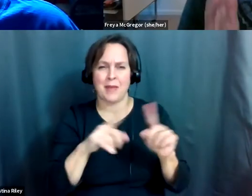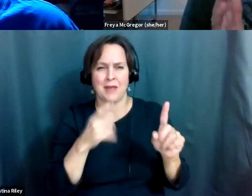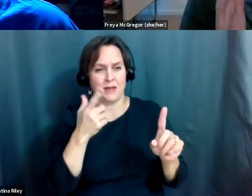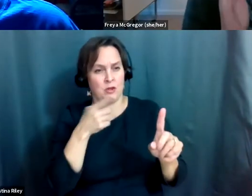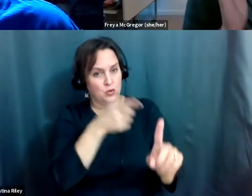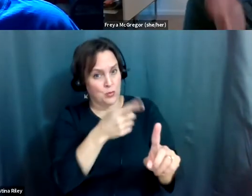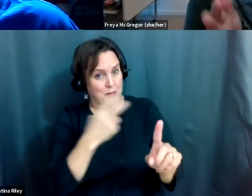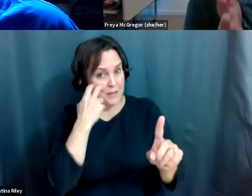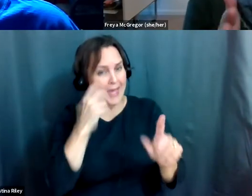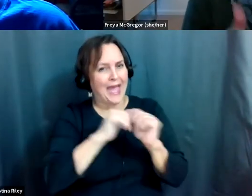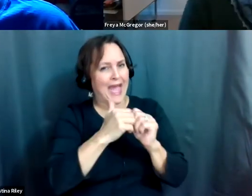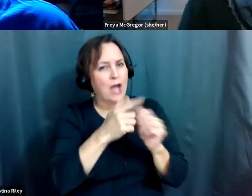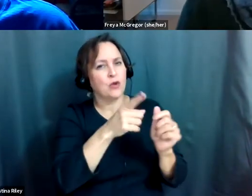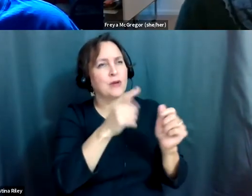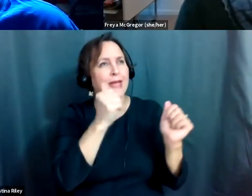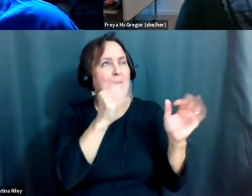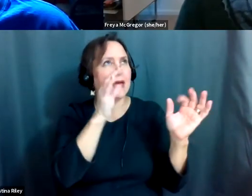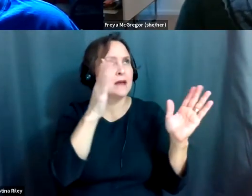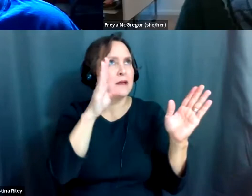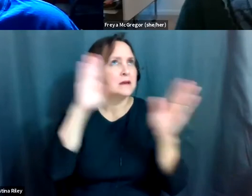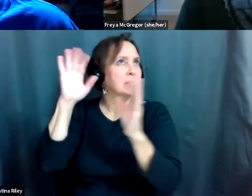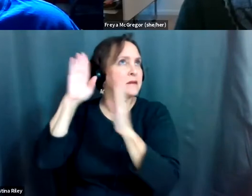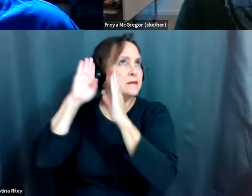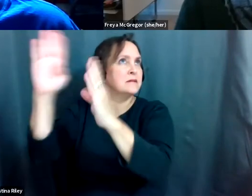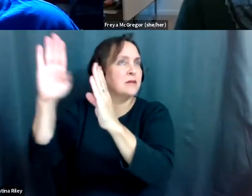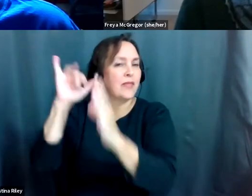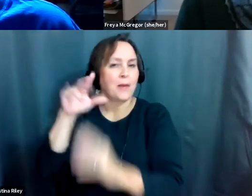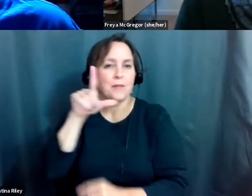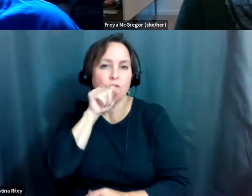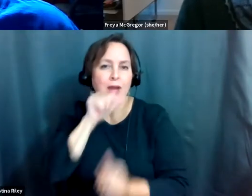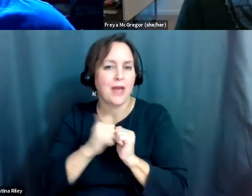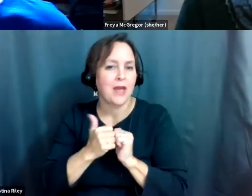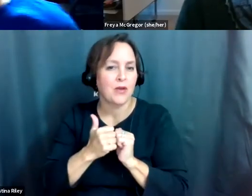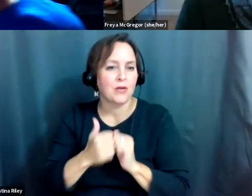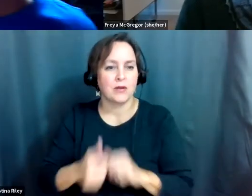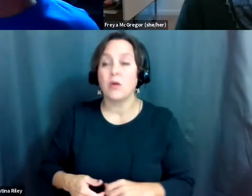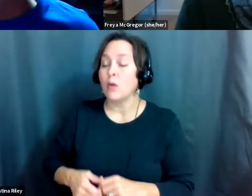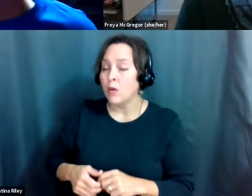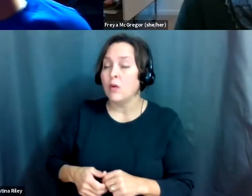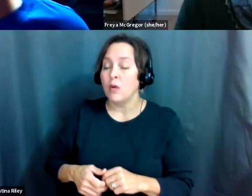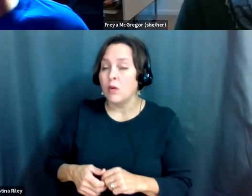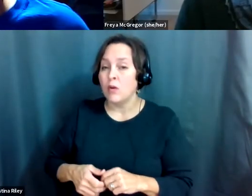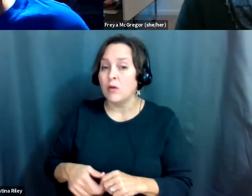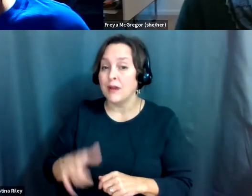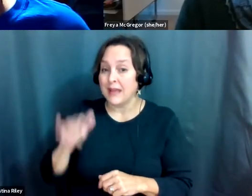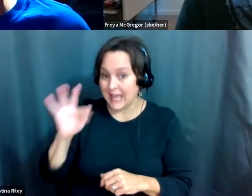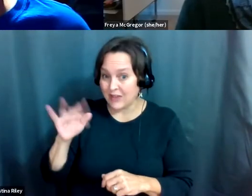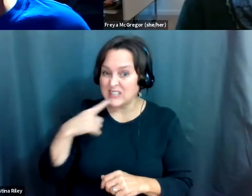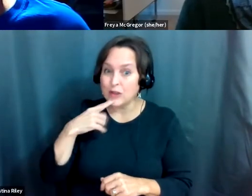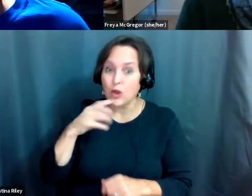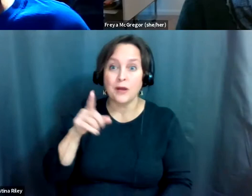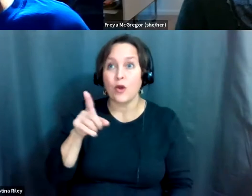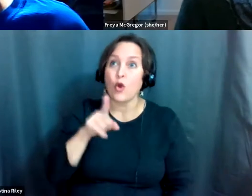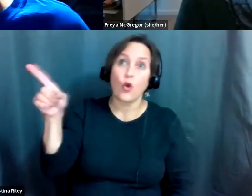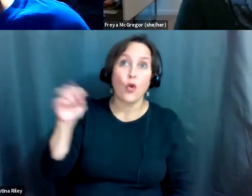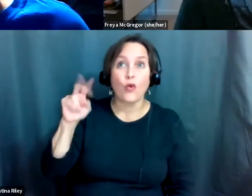help you kind of tune into one particular bird that was making noise? Well, it certainly isn't helpful to say it's over there.